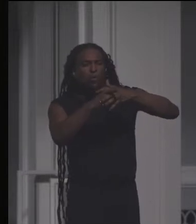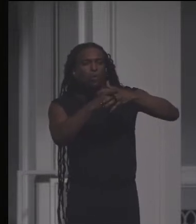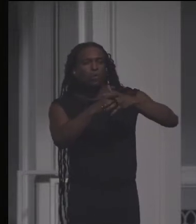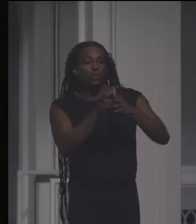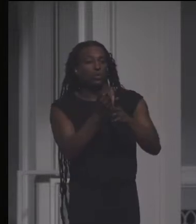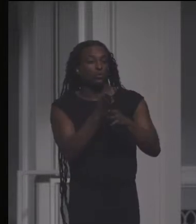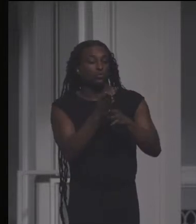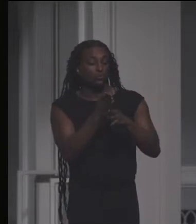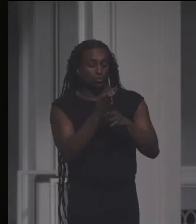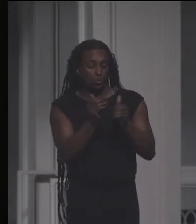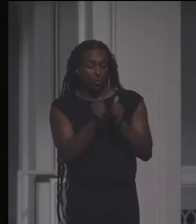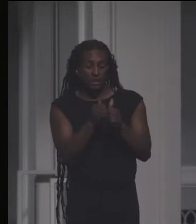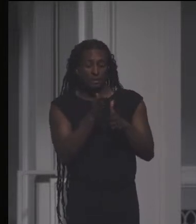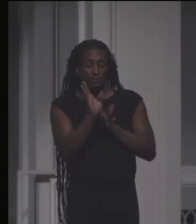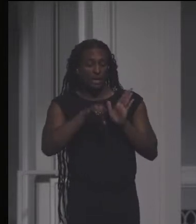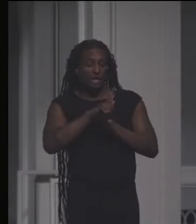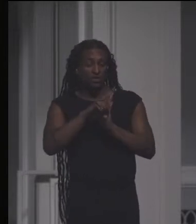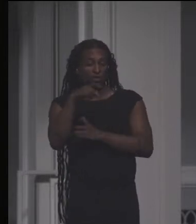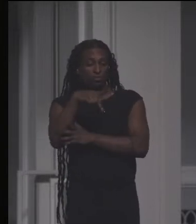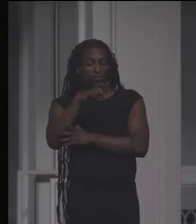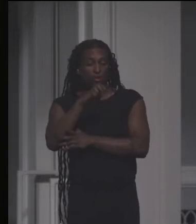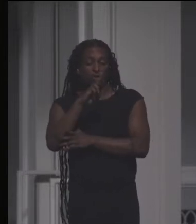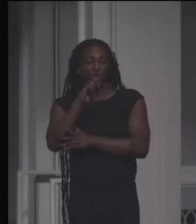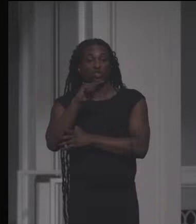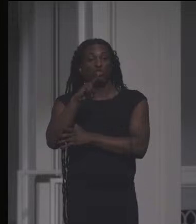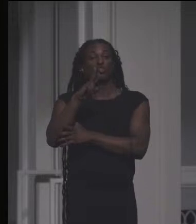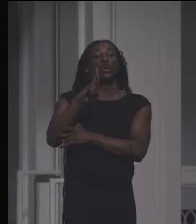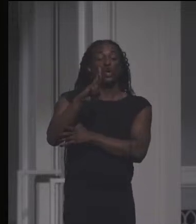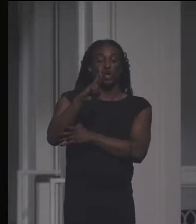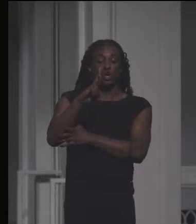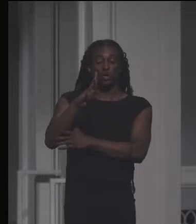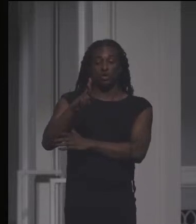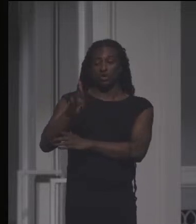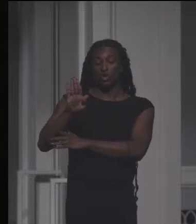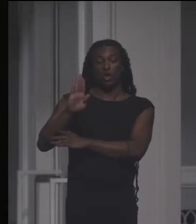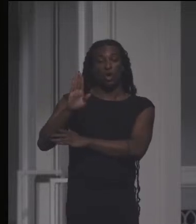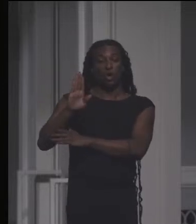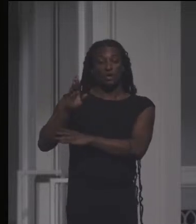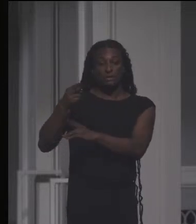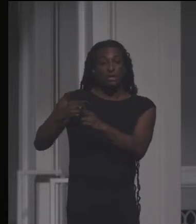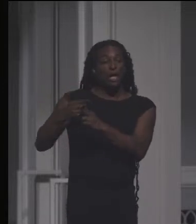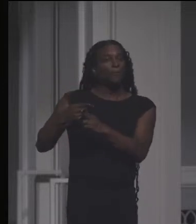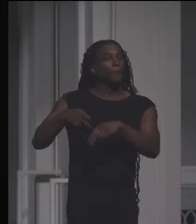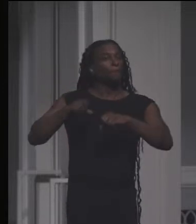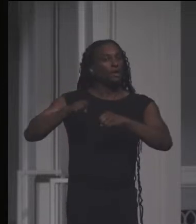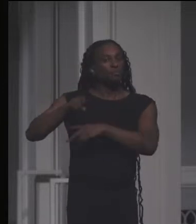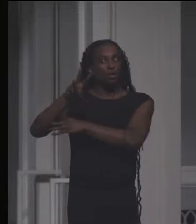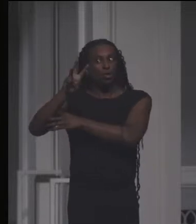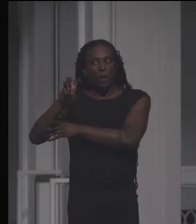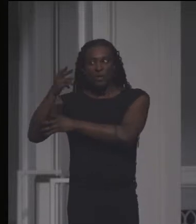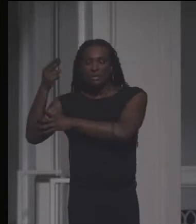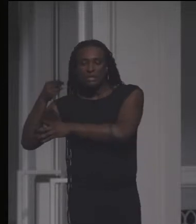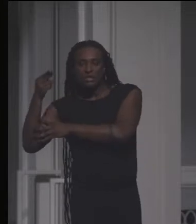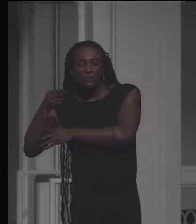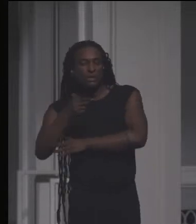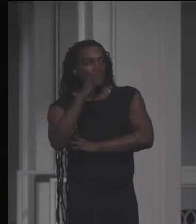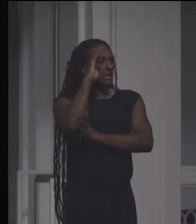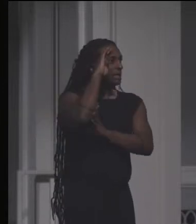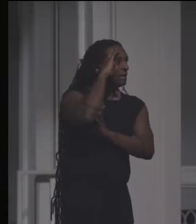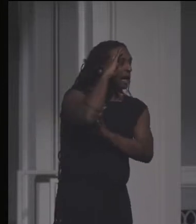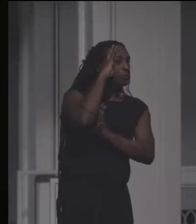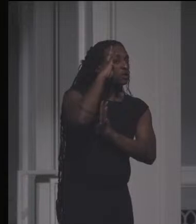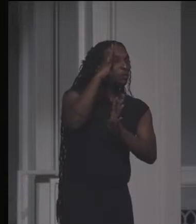one, the origins of her name made it possible to bring Welsh history and Irish myth into a